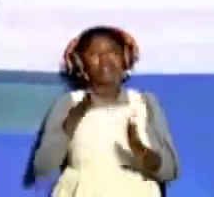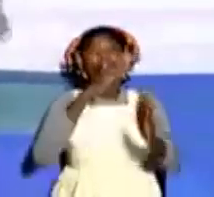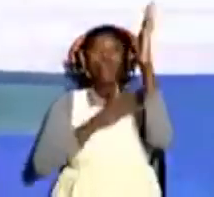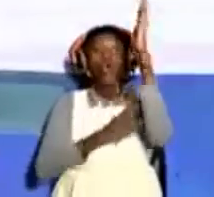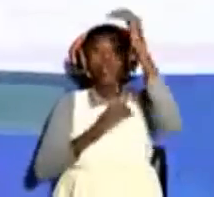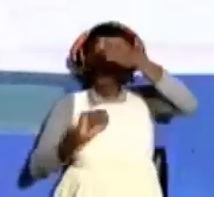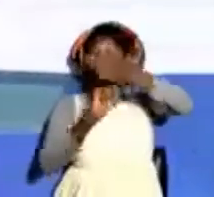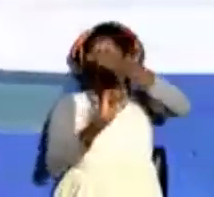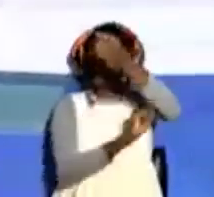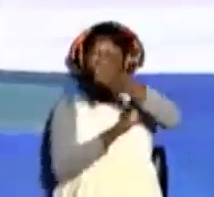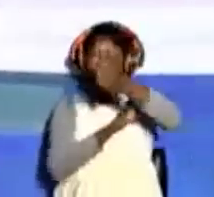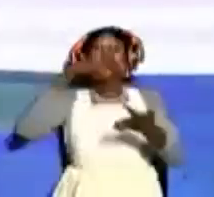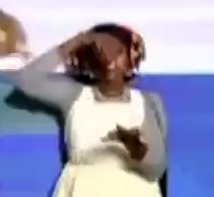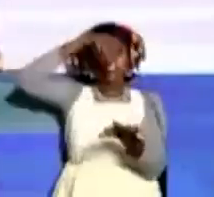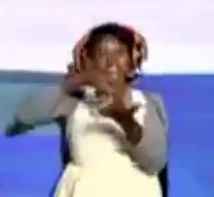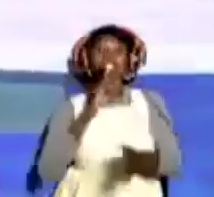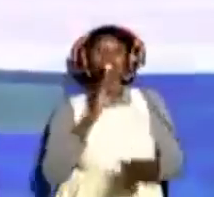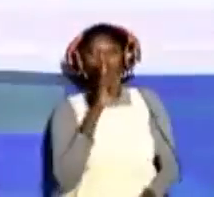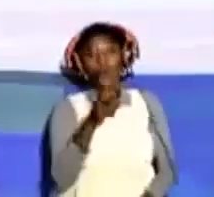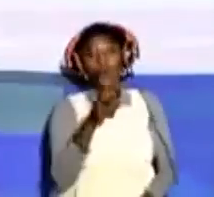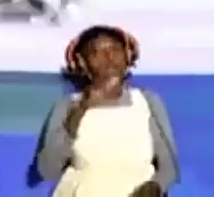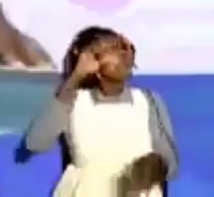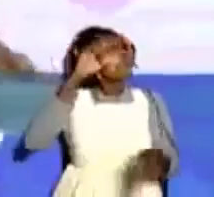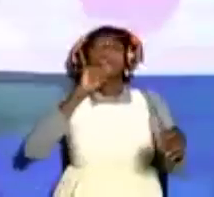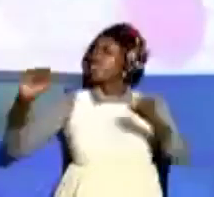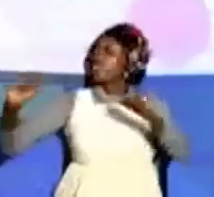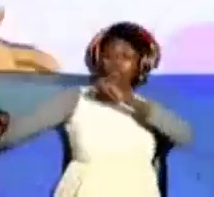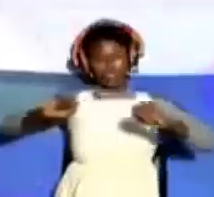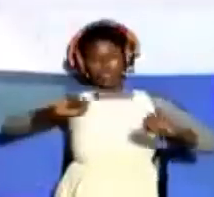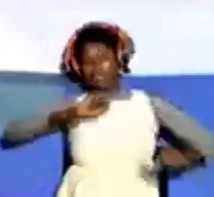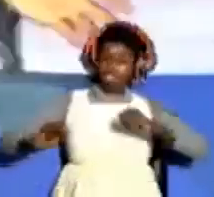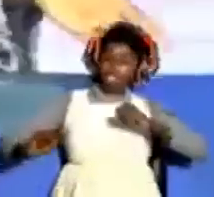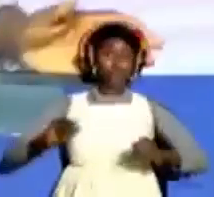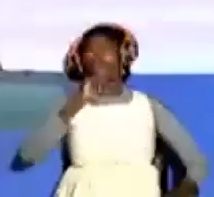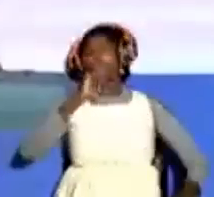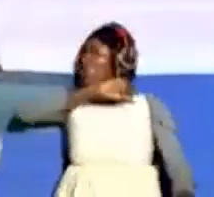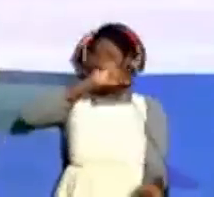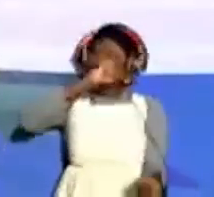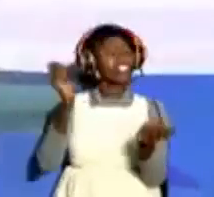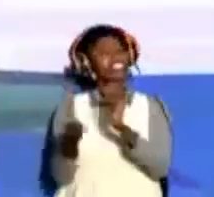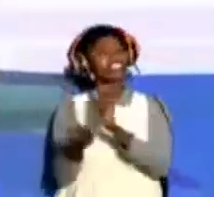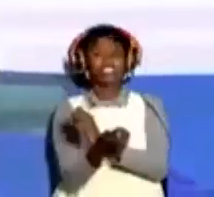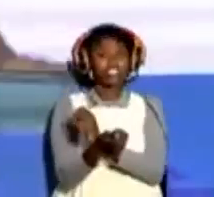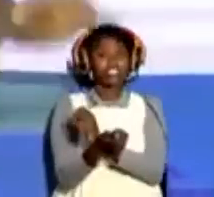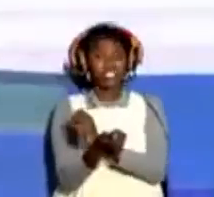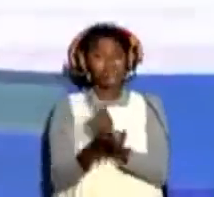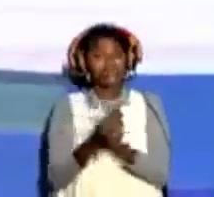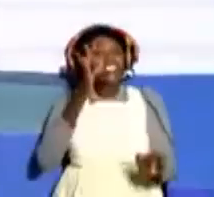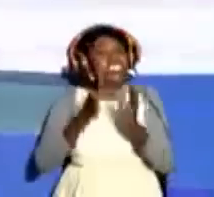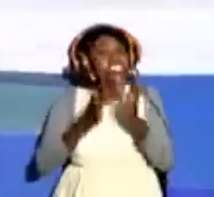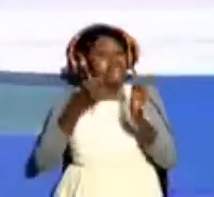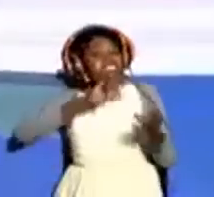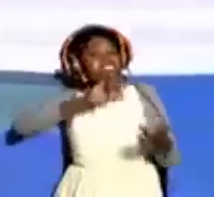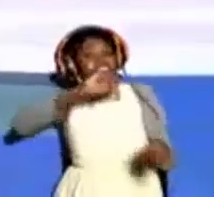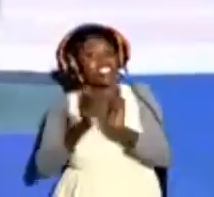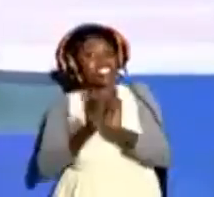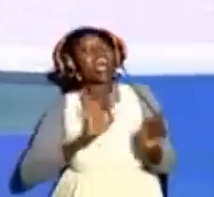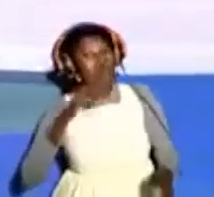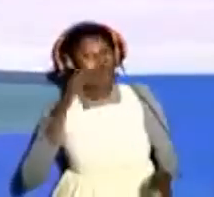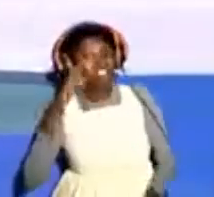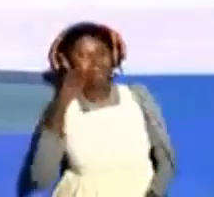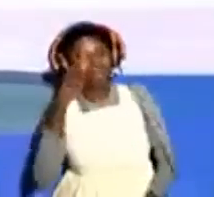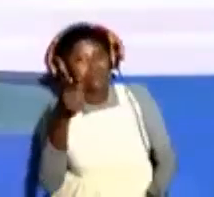God's foundation stands sure, unshakable, unchanging. If it changes, I'll tell